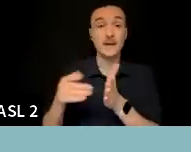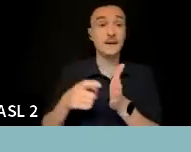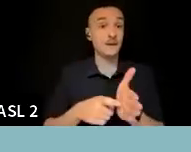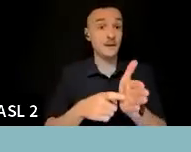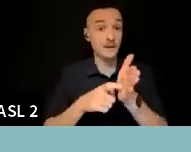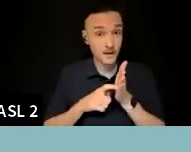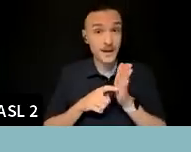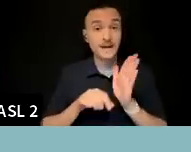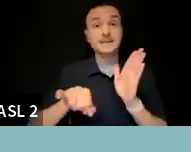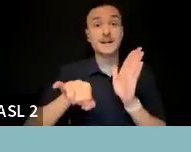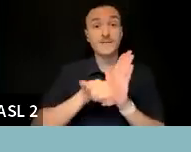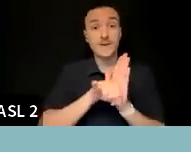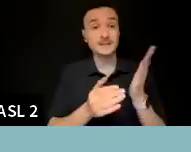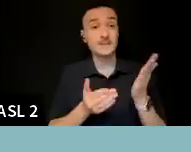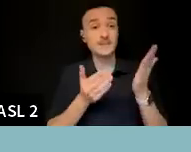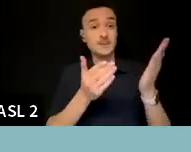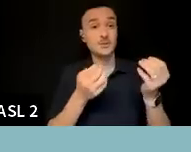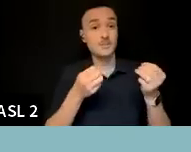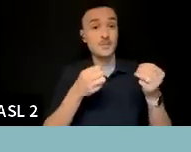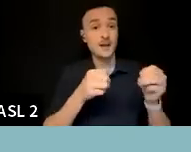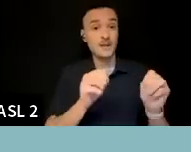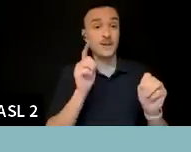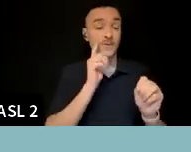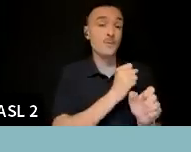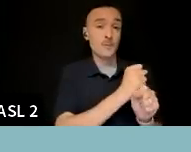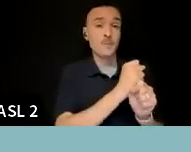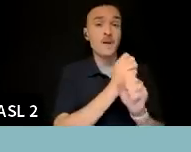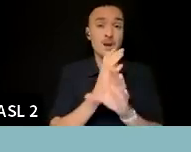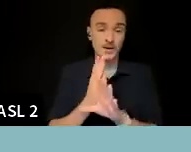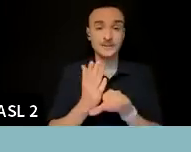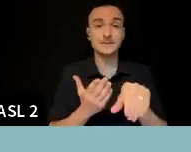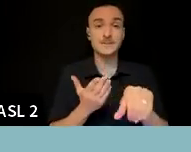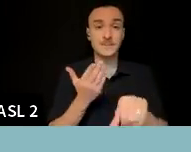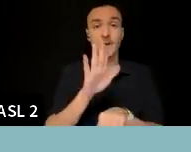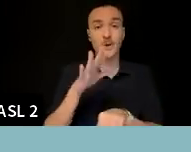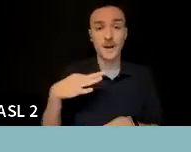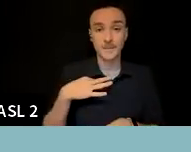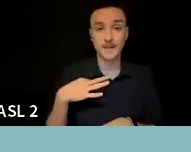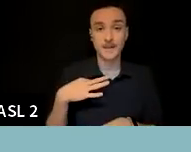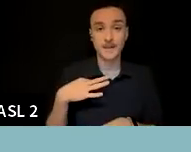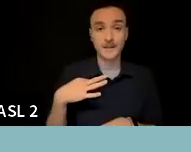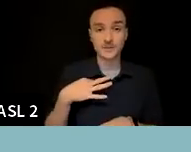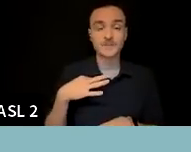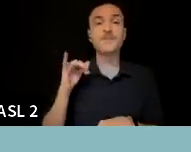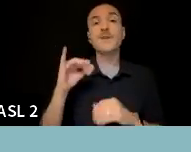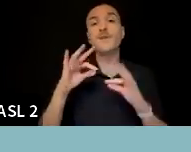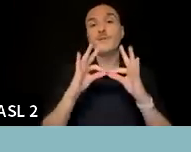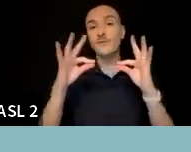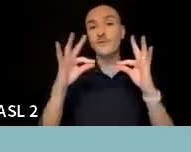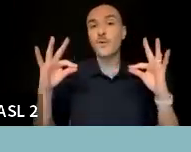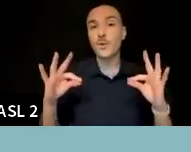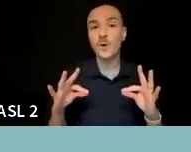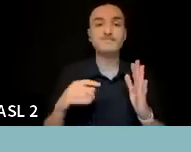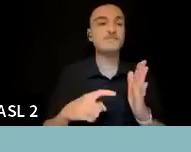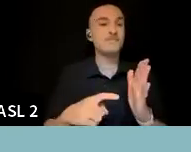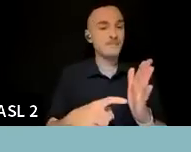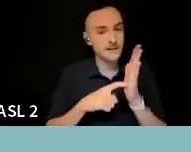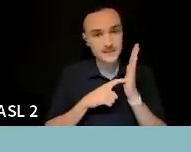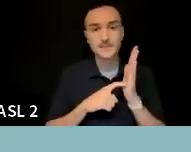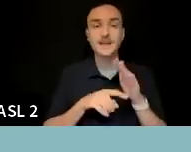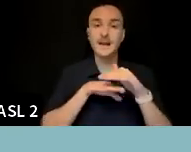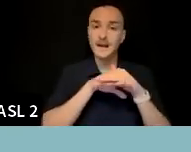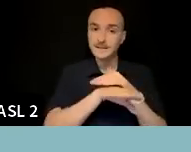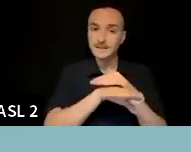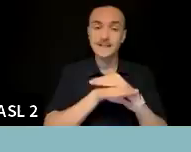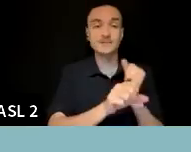you'll use to prepare and submit your applications. Grant application forms must be accessed, prepared, and submitted using